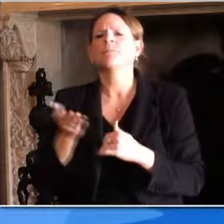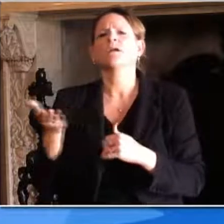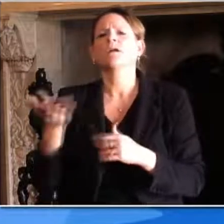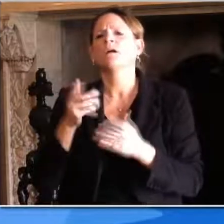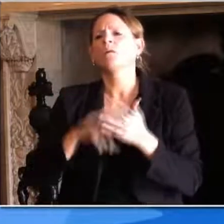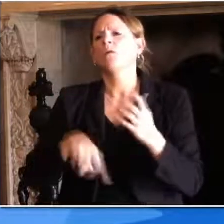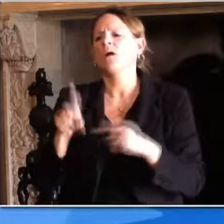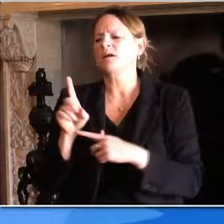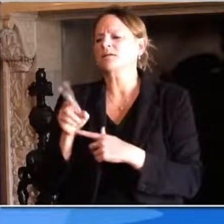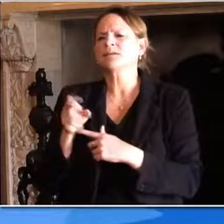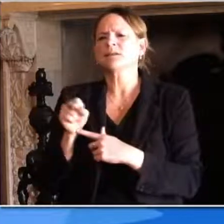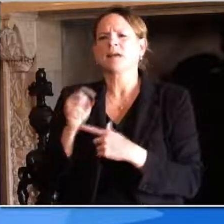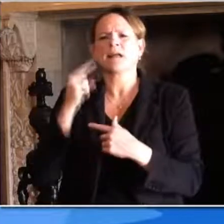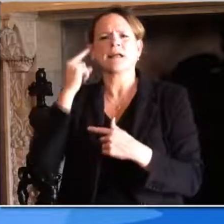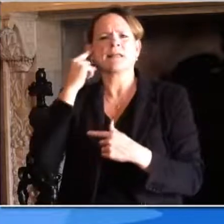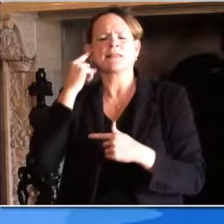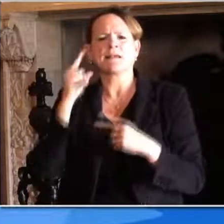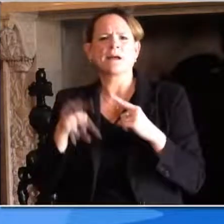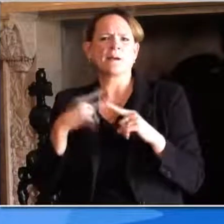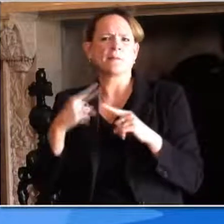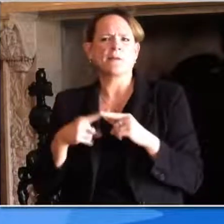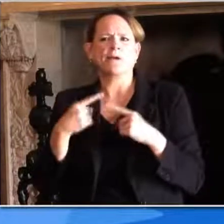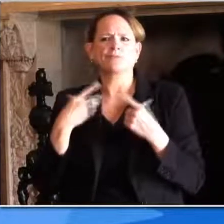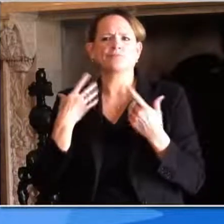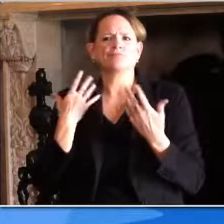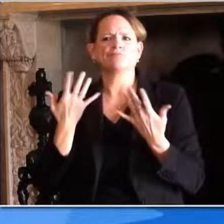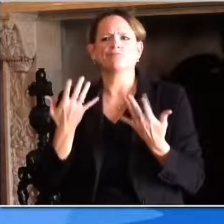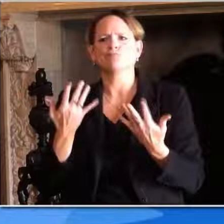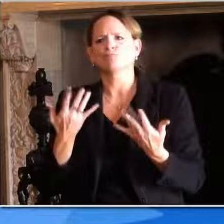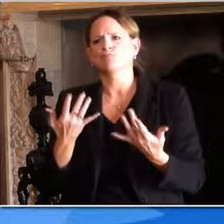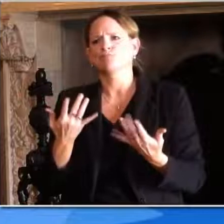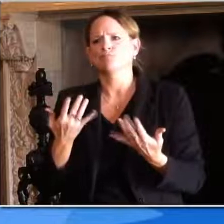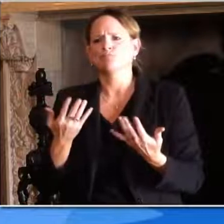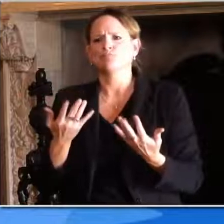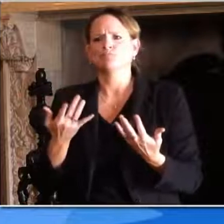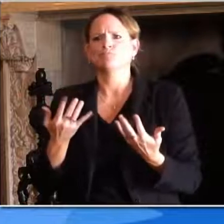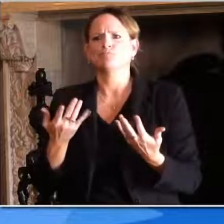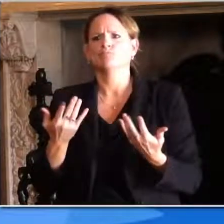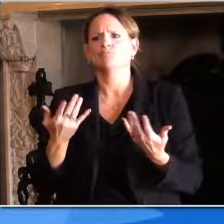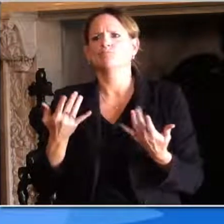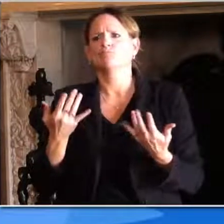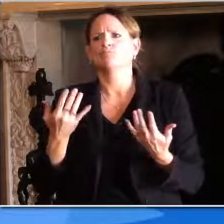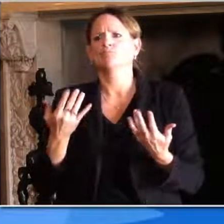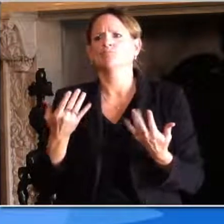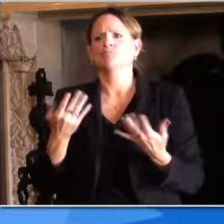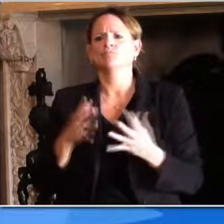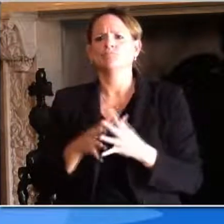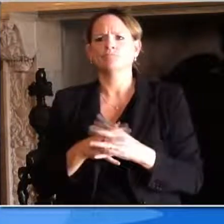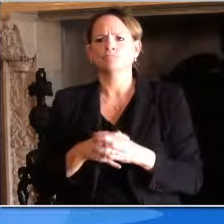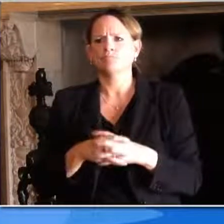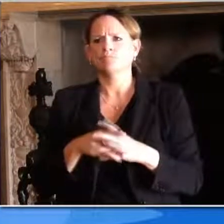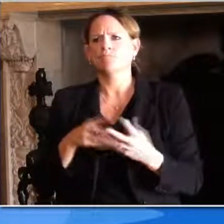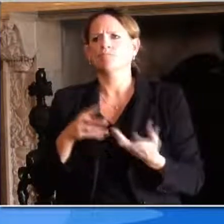to get more Wisconsinites to voluntarily take up the use of face masks in public